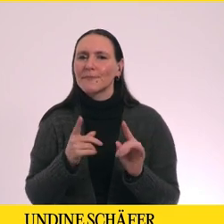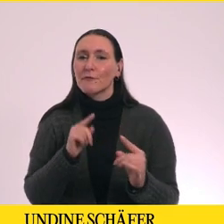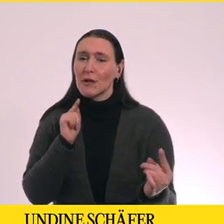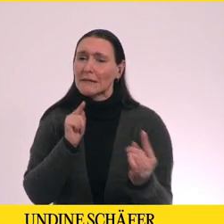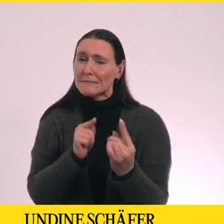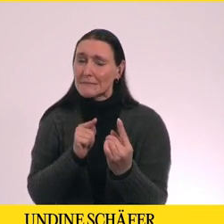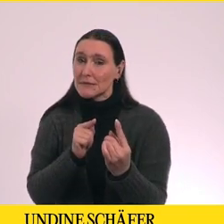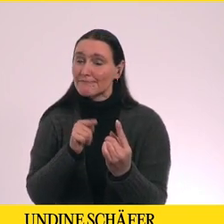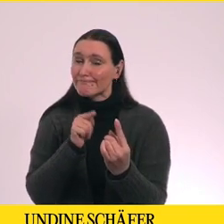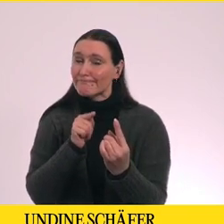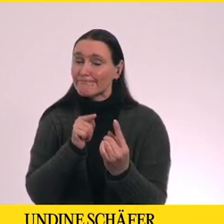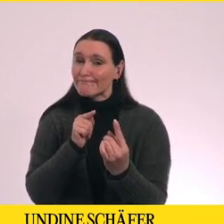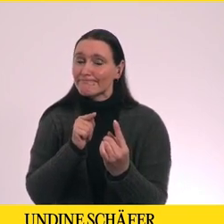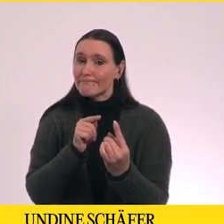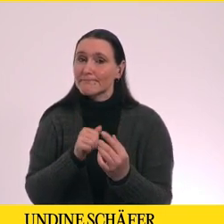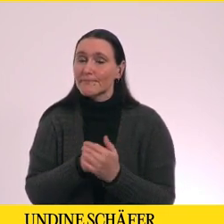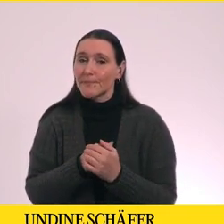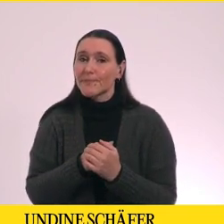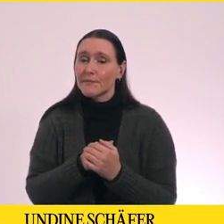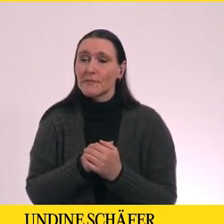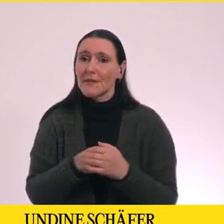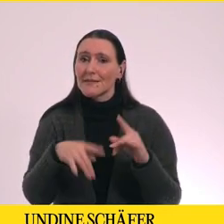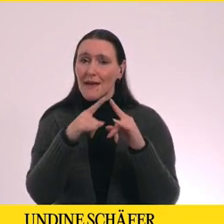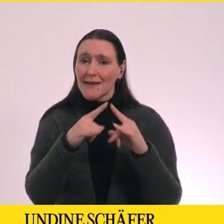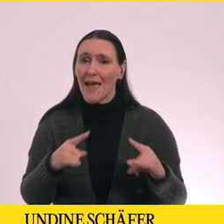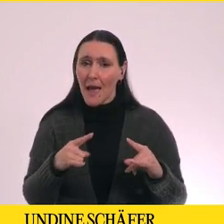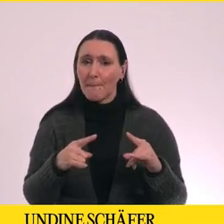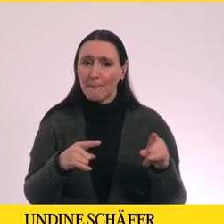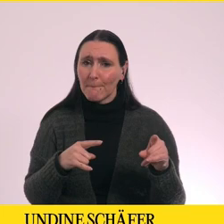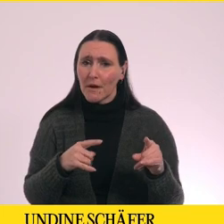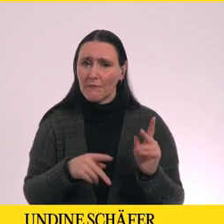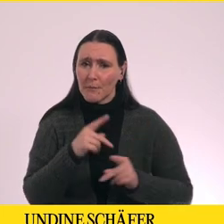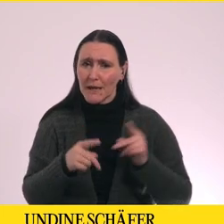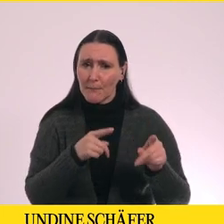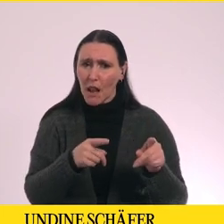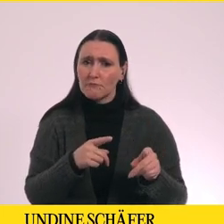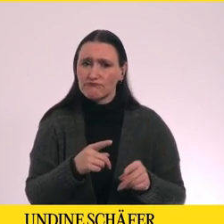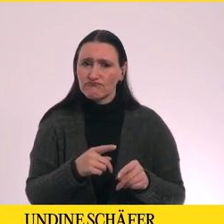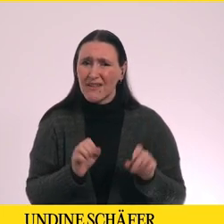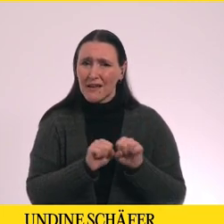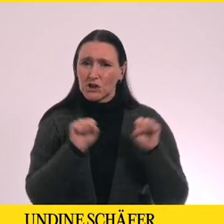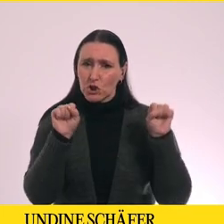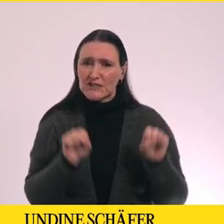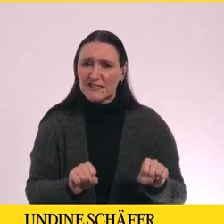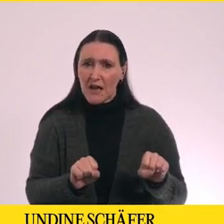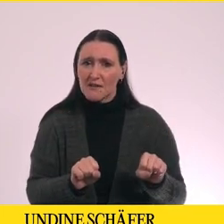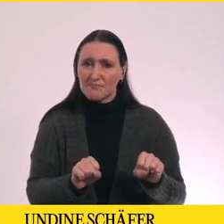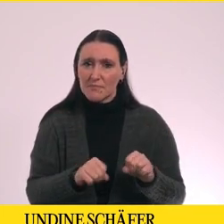people who live in the camps, they are usually being treated by the system. I mean, they're being provided for with all kinds